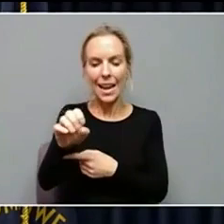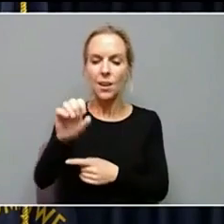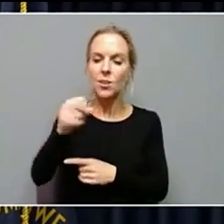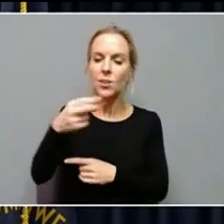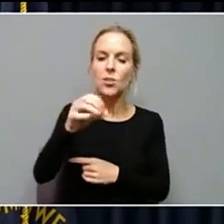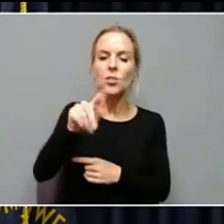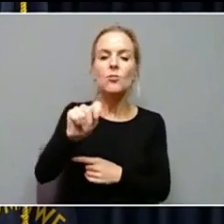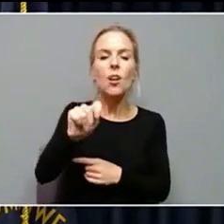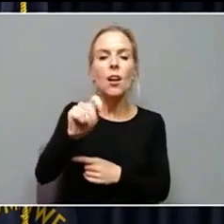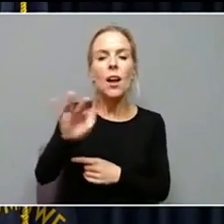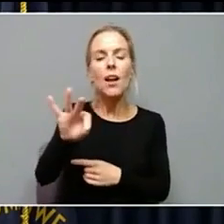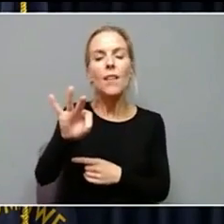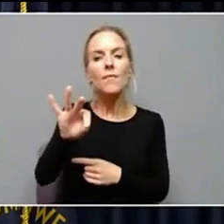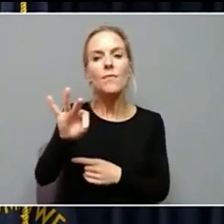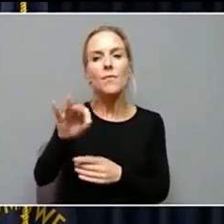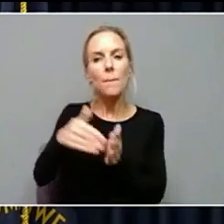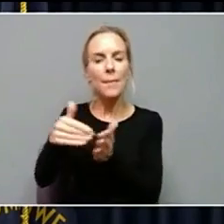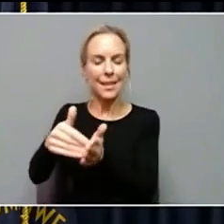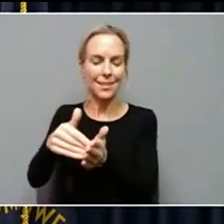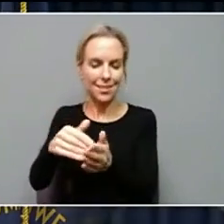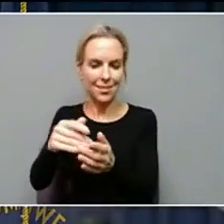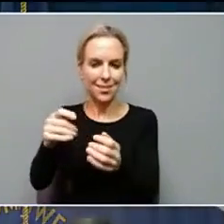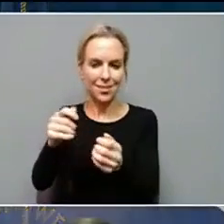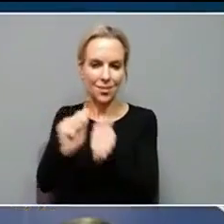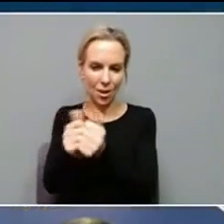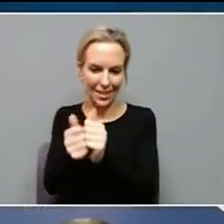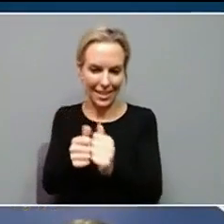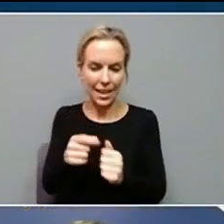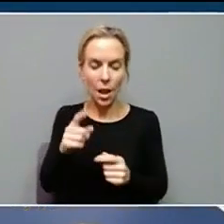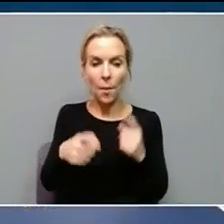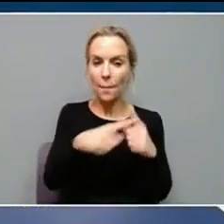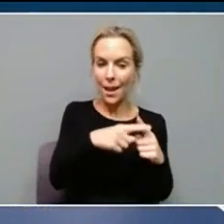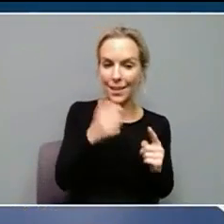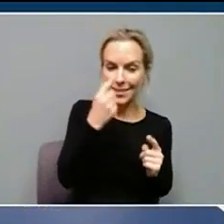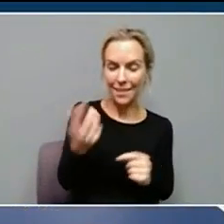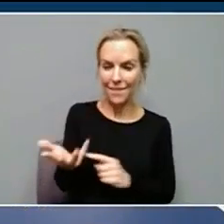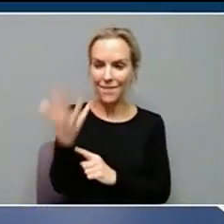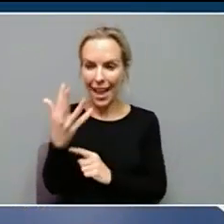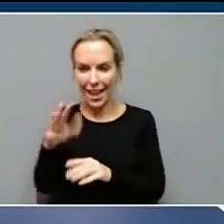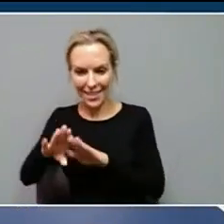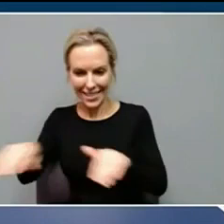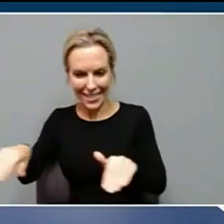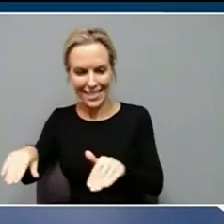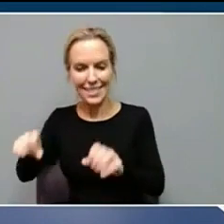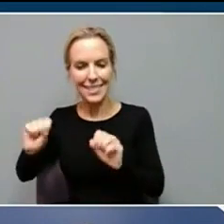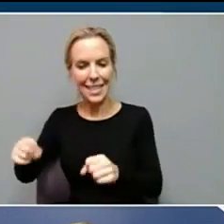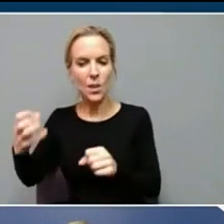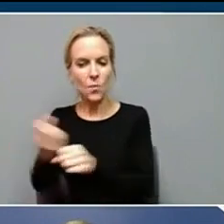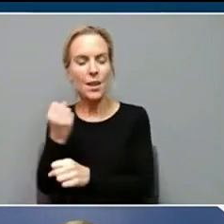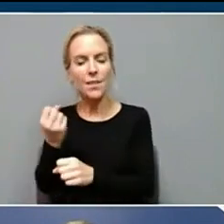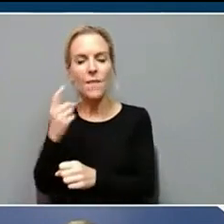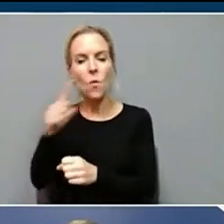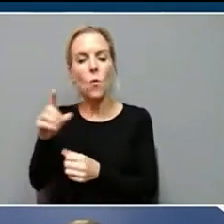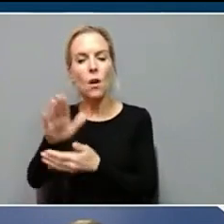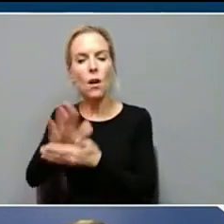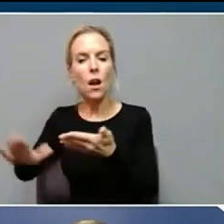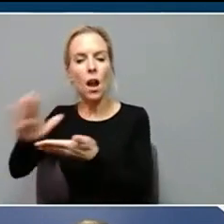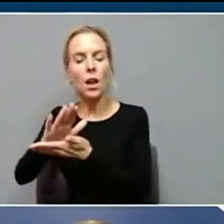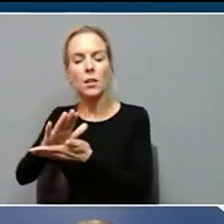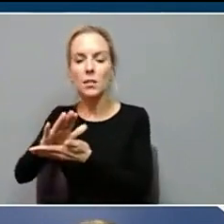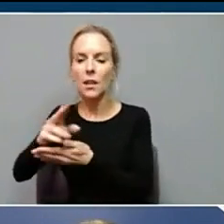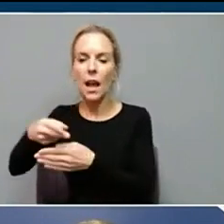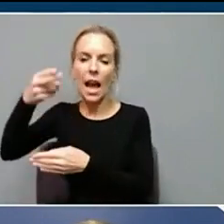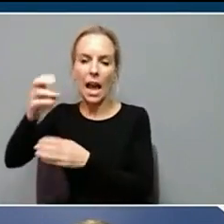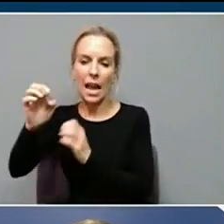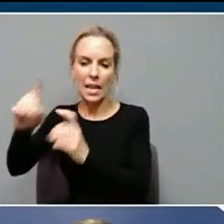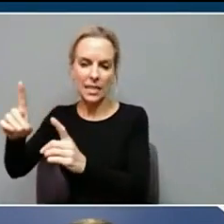additional kids who win that golden ticket to a free higher education. We believe it has been